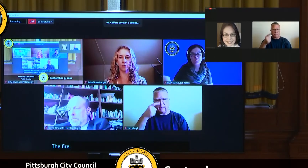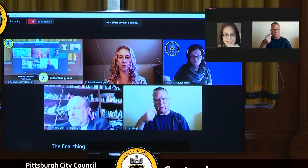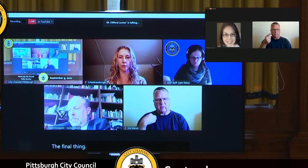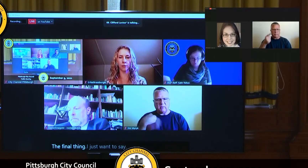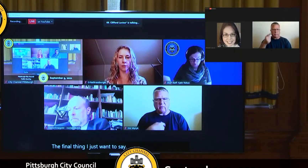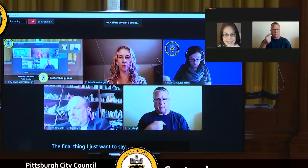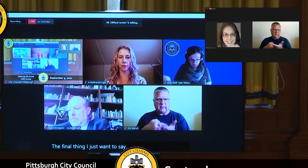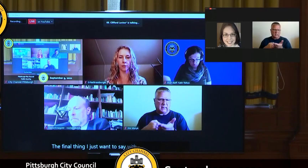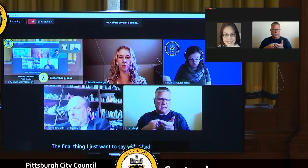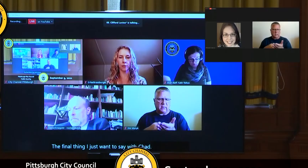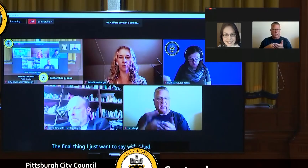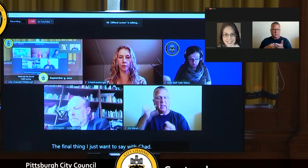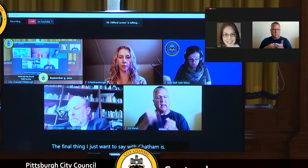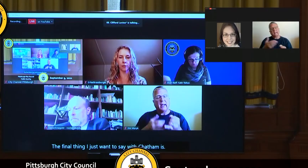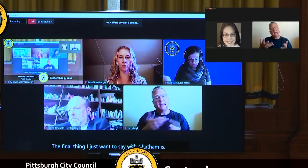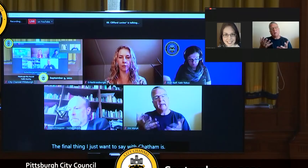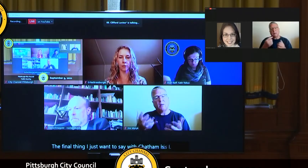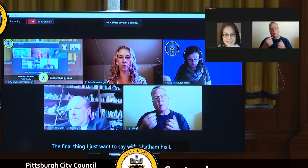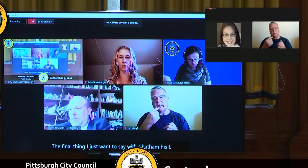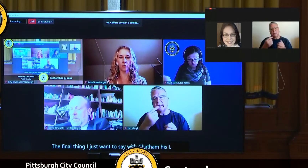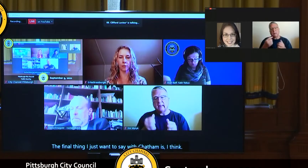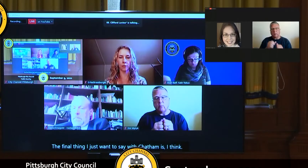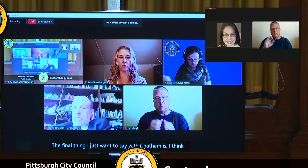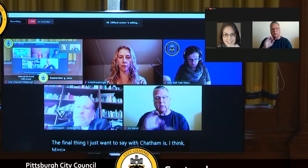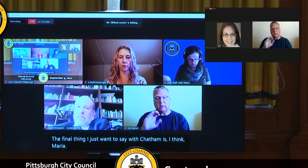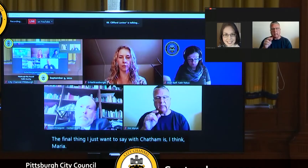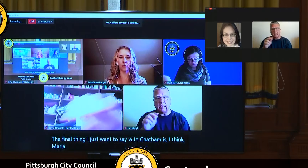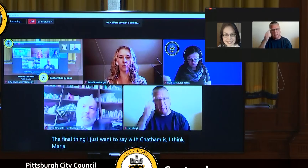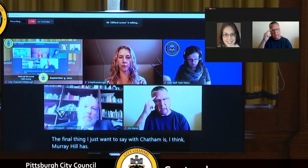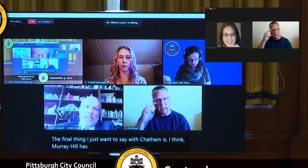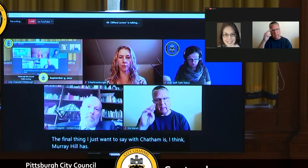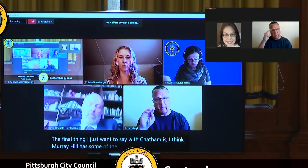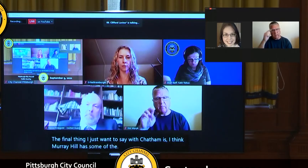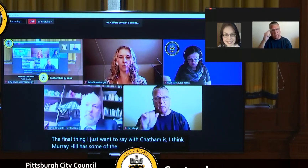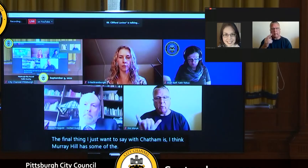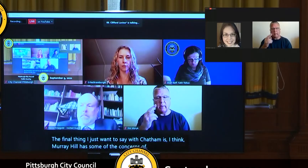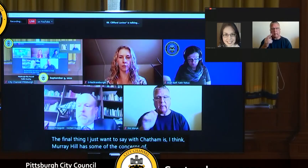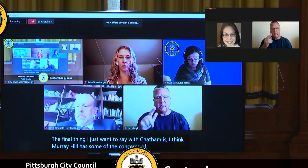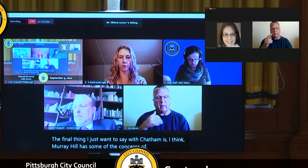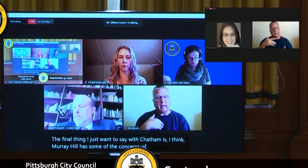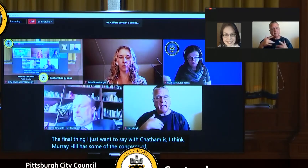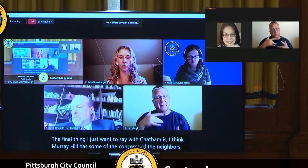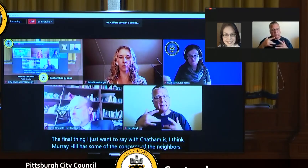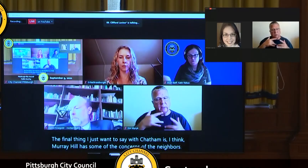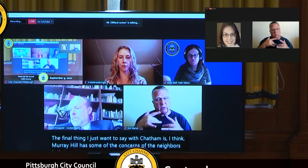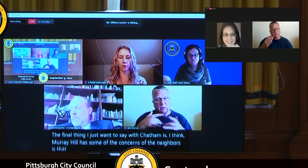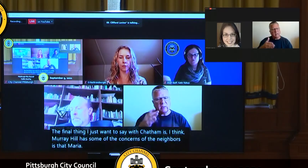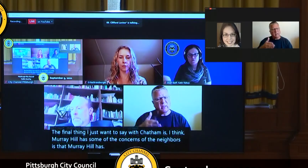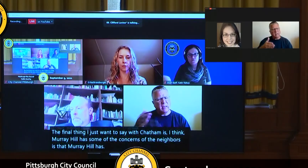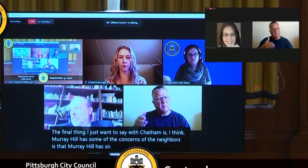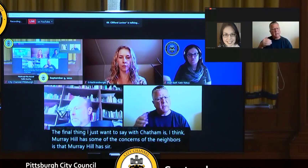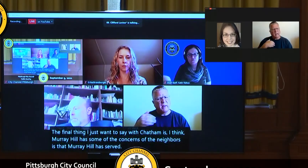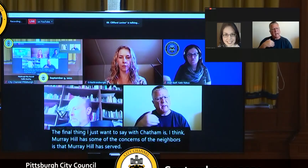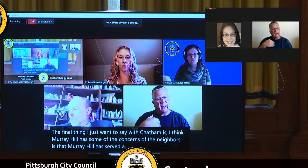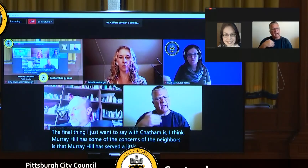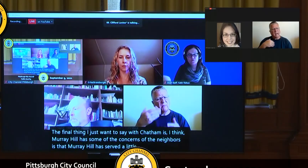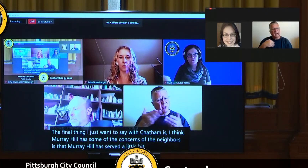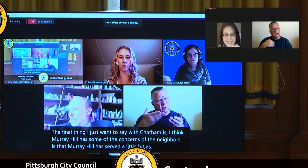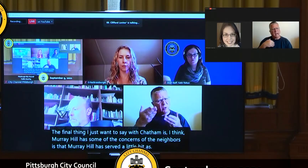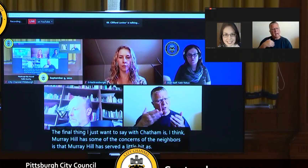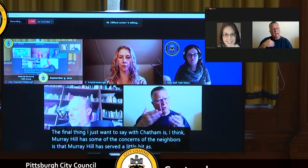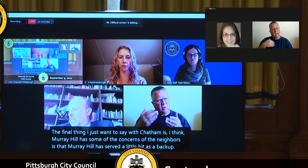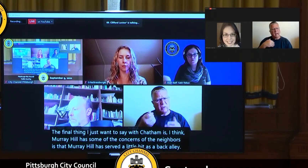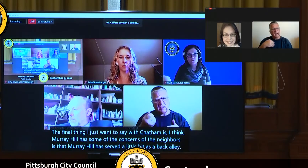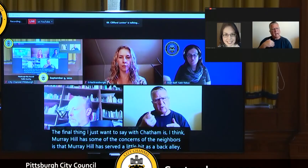to say with Chatham is I think Murray Hill has, some of the concerns of the neighbors is that Murray Hill has served a little bit as a back